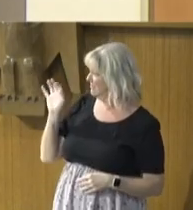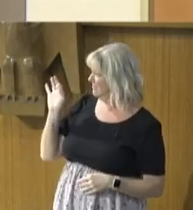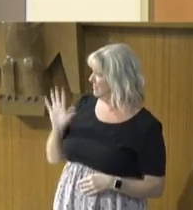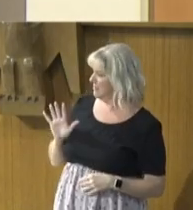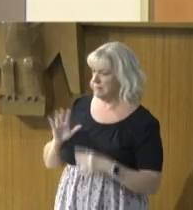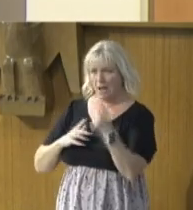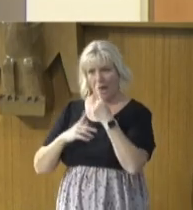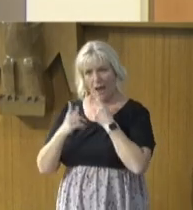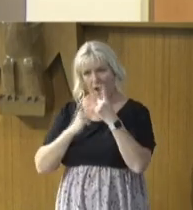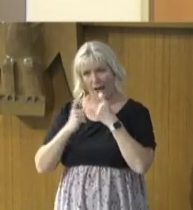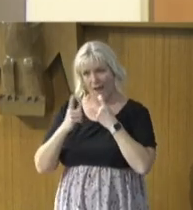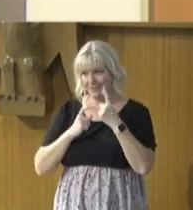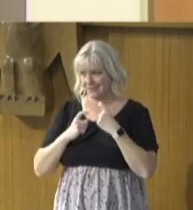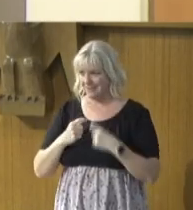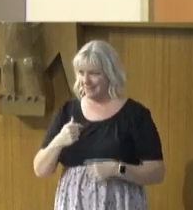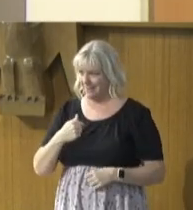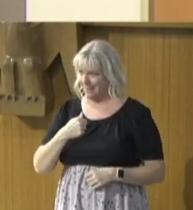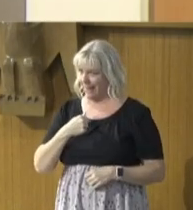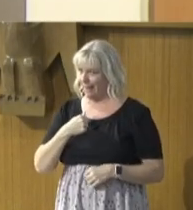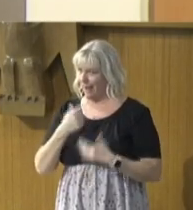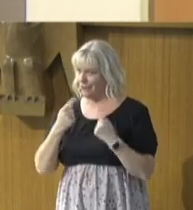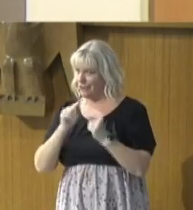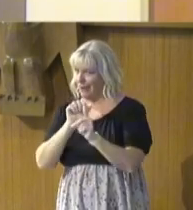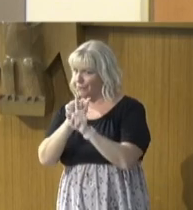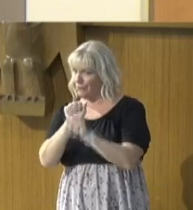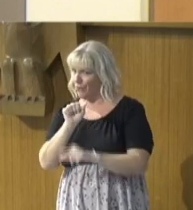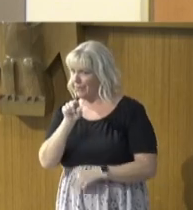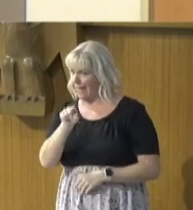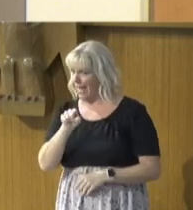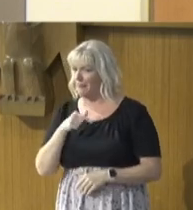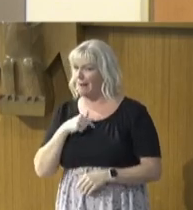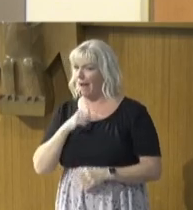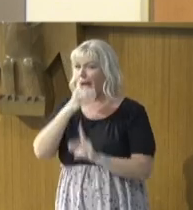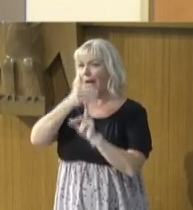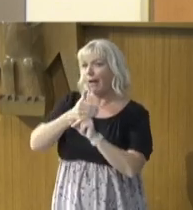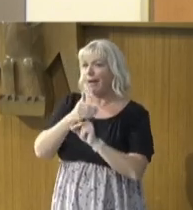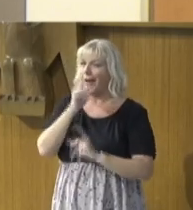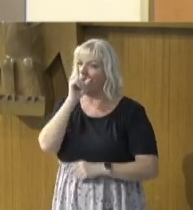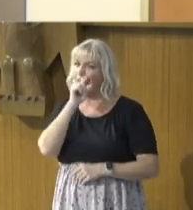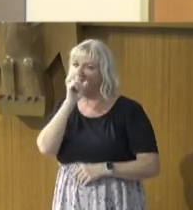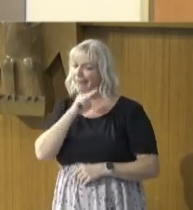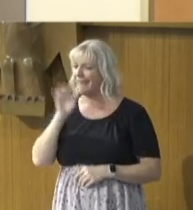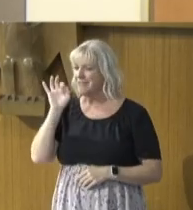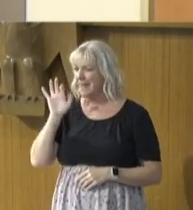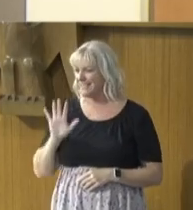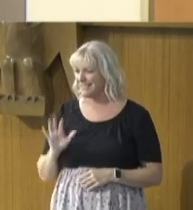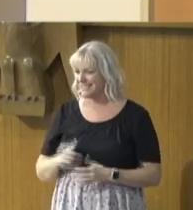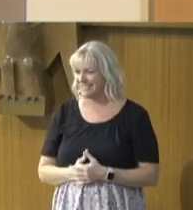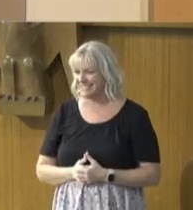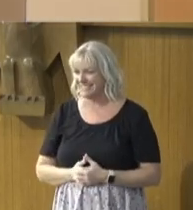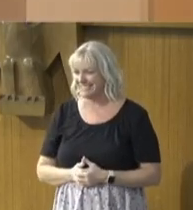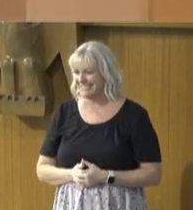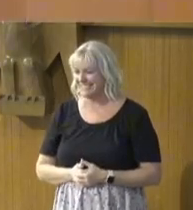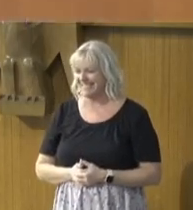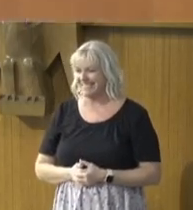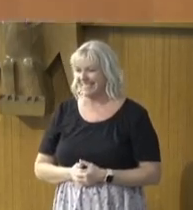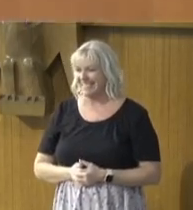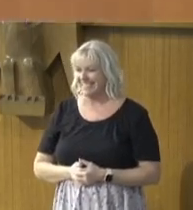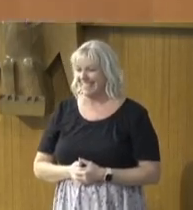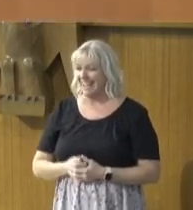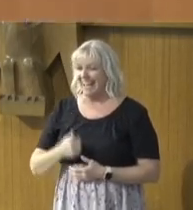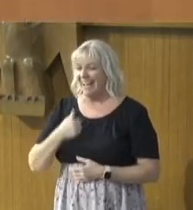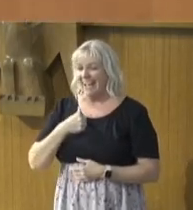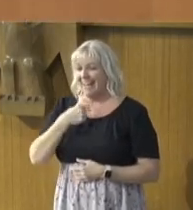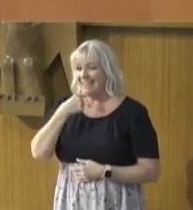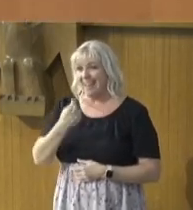me about it, as if I was pulling a prank by pretending to be a pastor on my intake form. And I look at